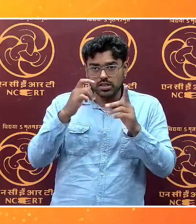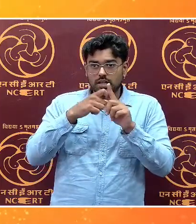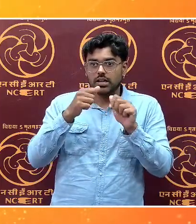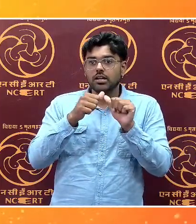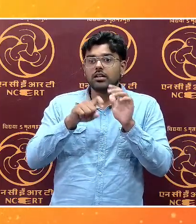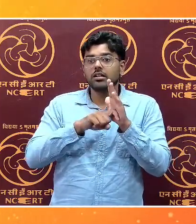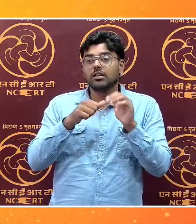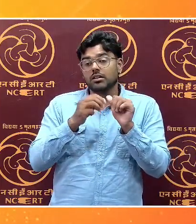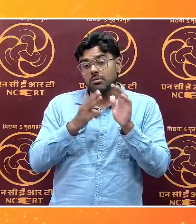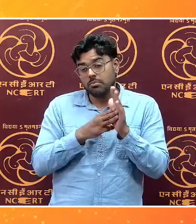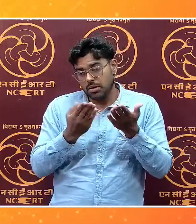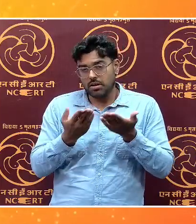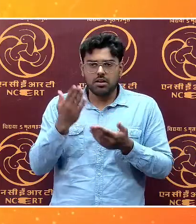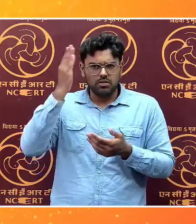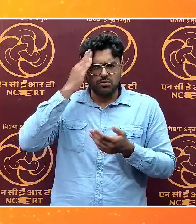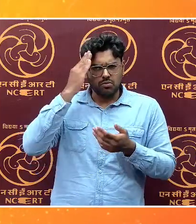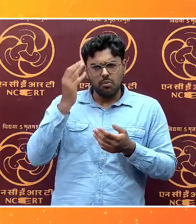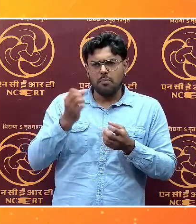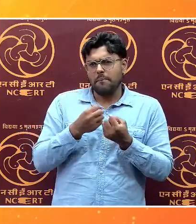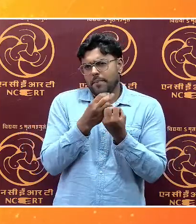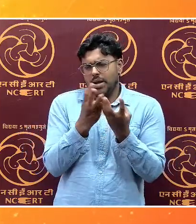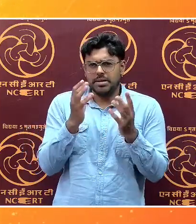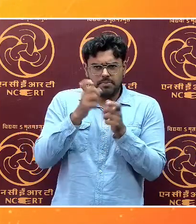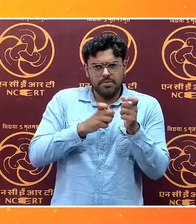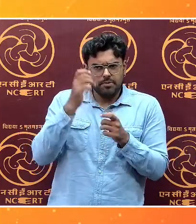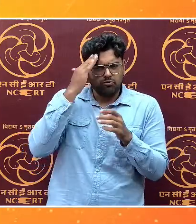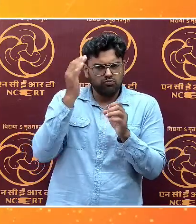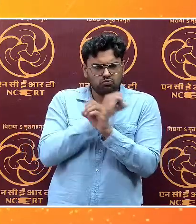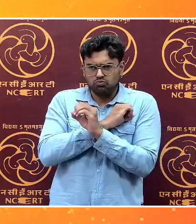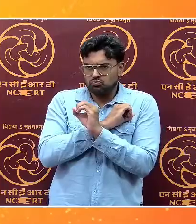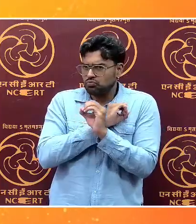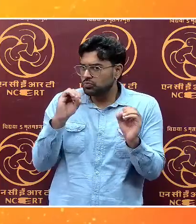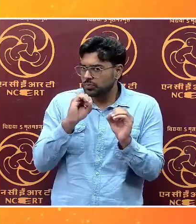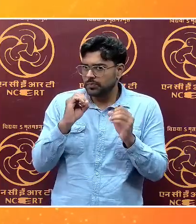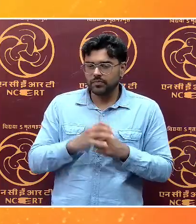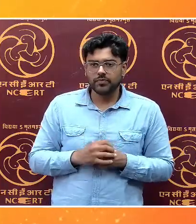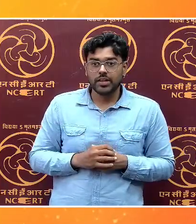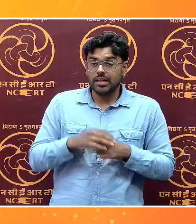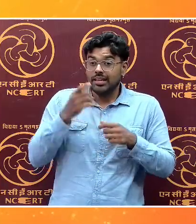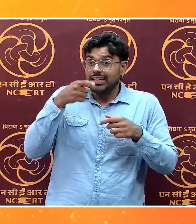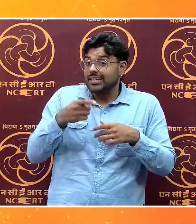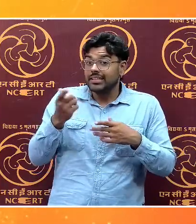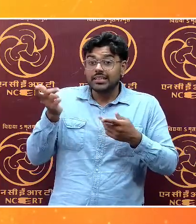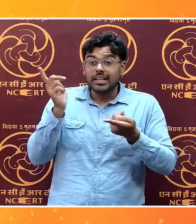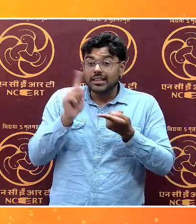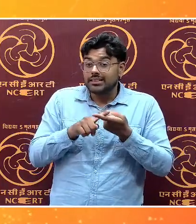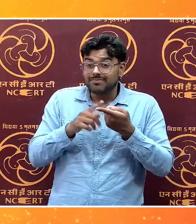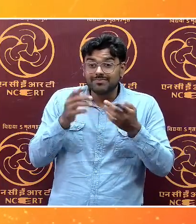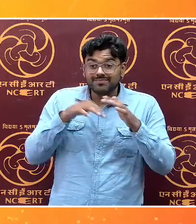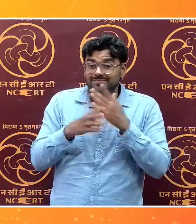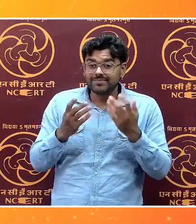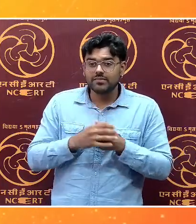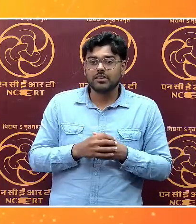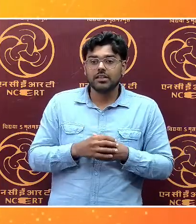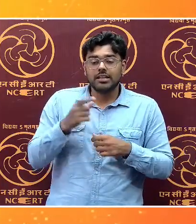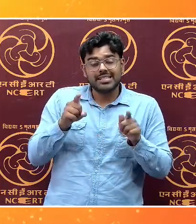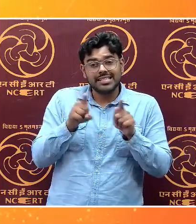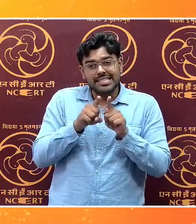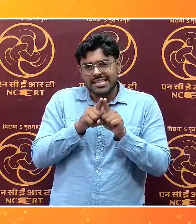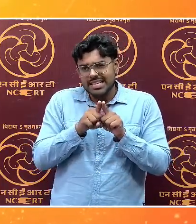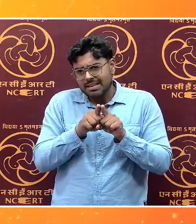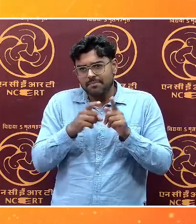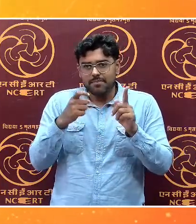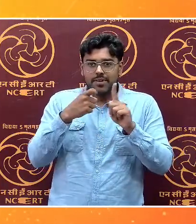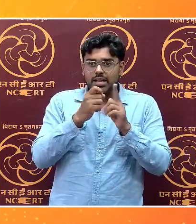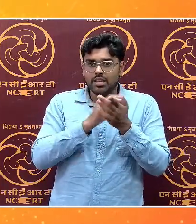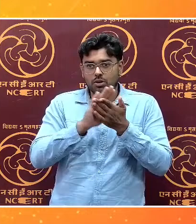or might not be familiar with this Godavari Pushkaram. Godavari Pushkaram is also a Mela similar